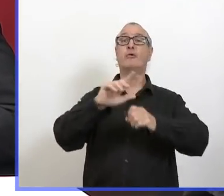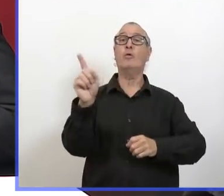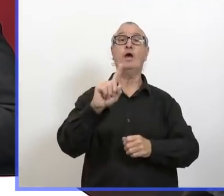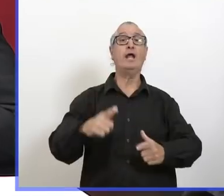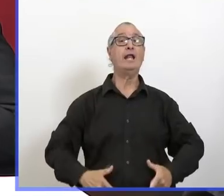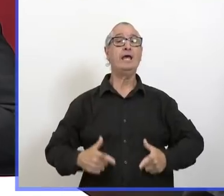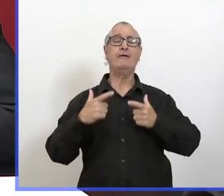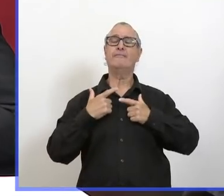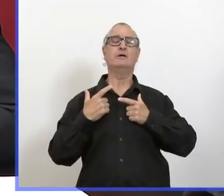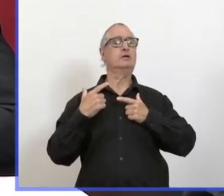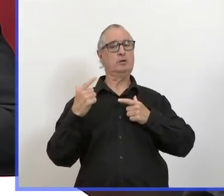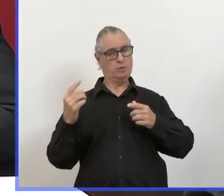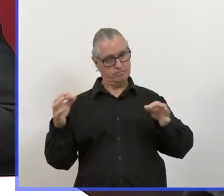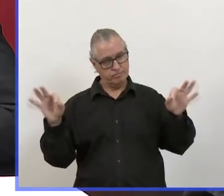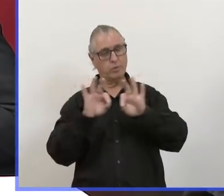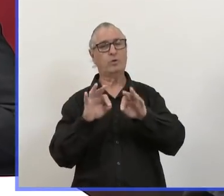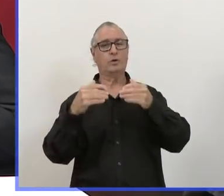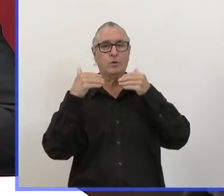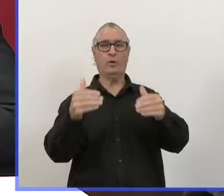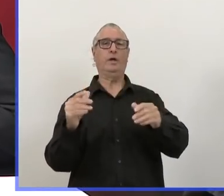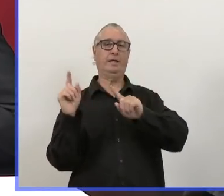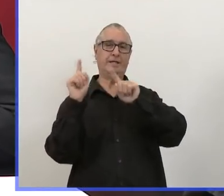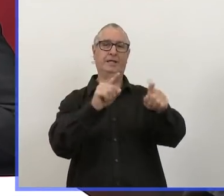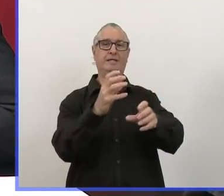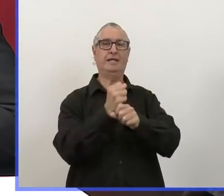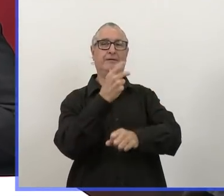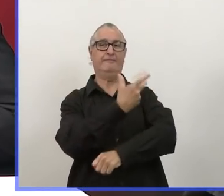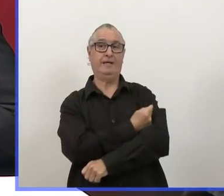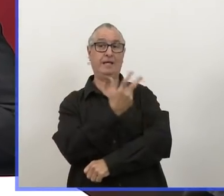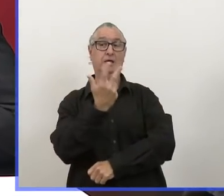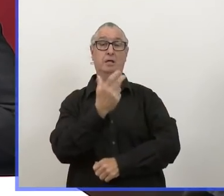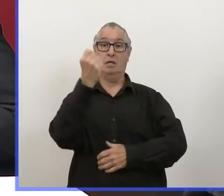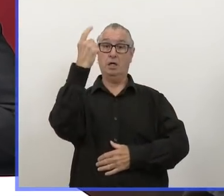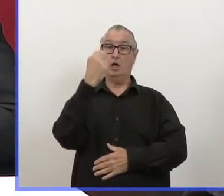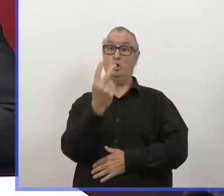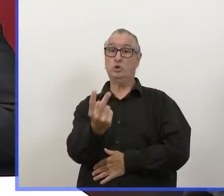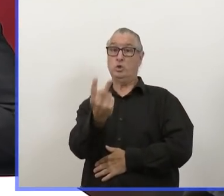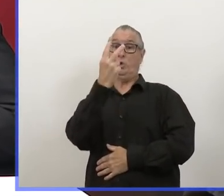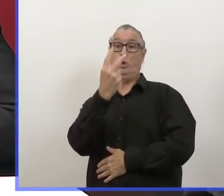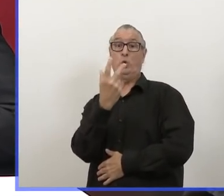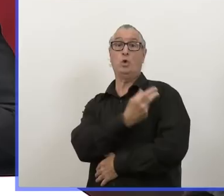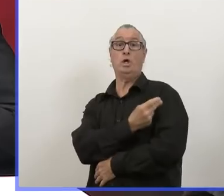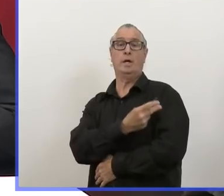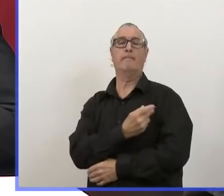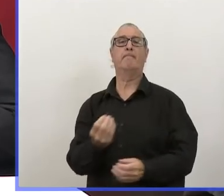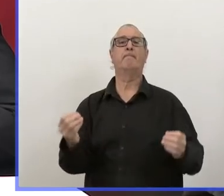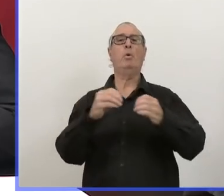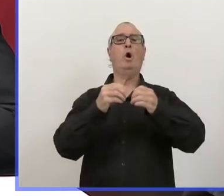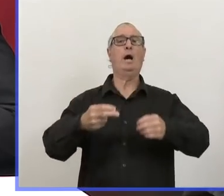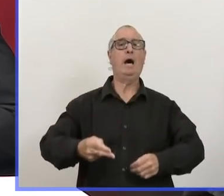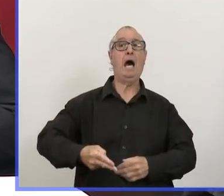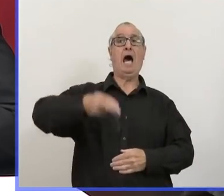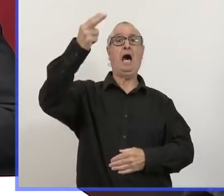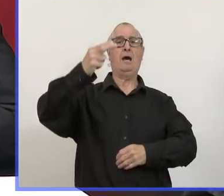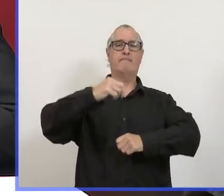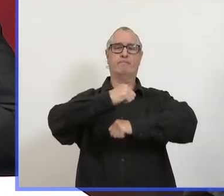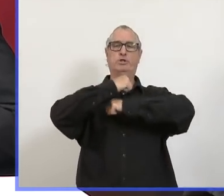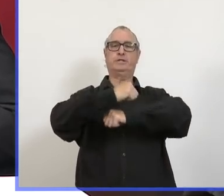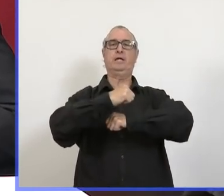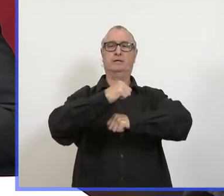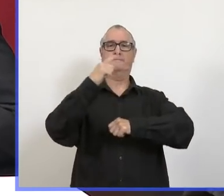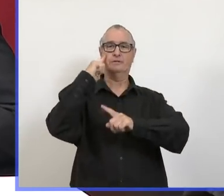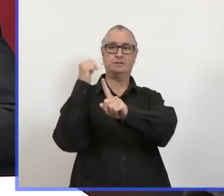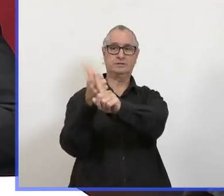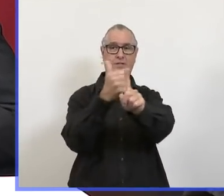Again, two doses. Will provide much more vaccine coverage than one dose. It'll provide a lot more protection, not only for you, but